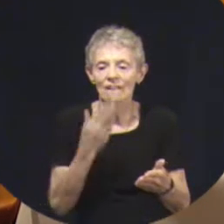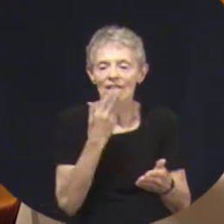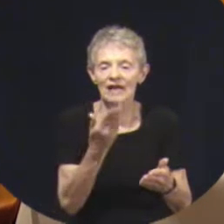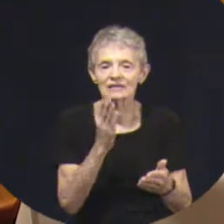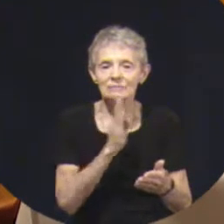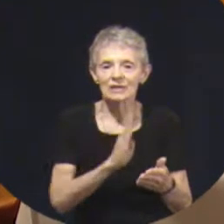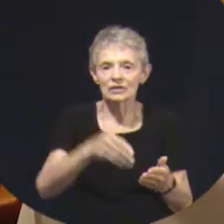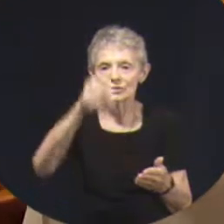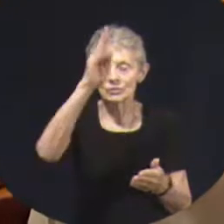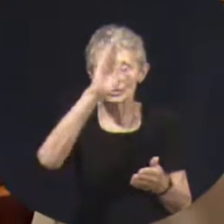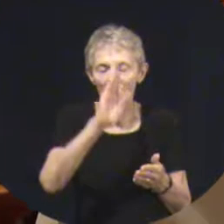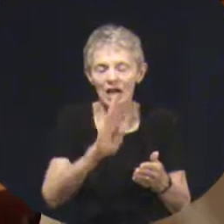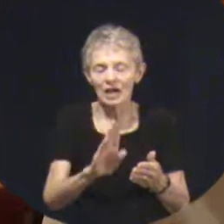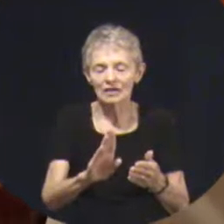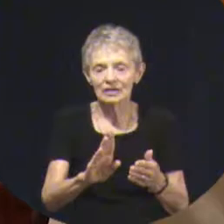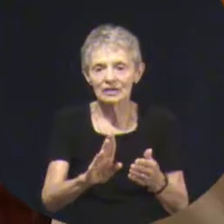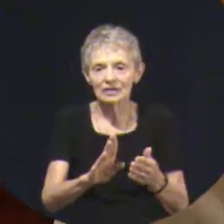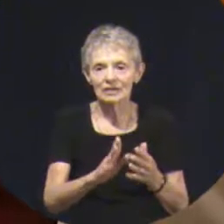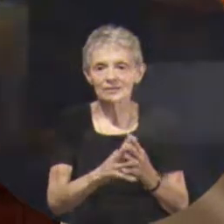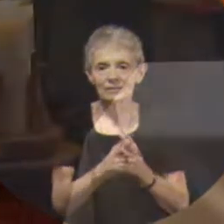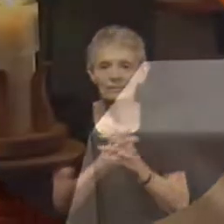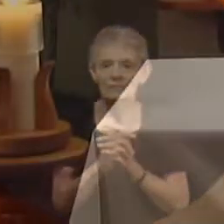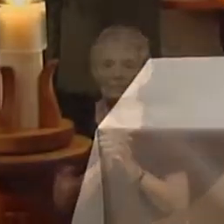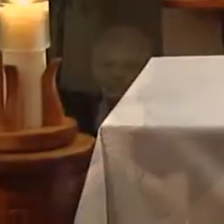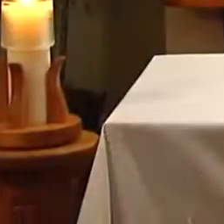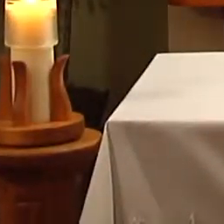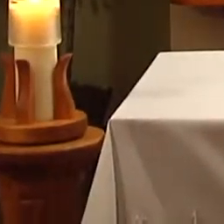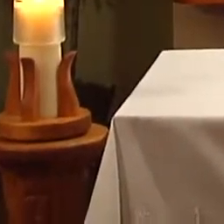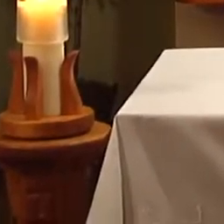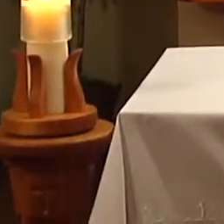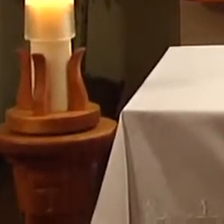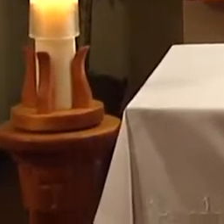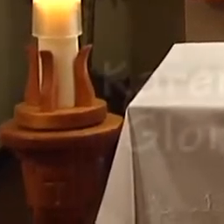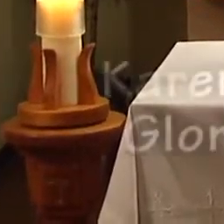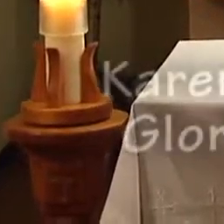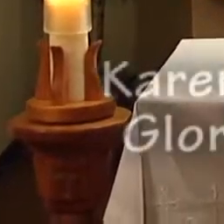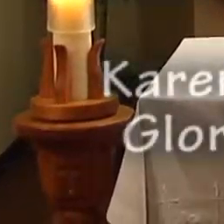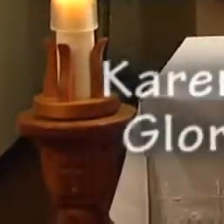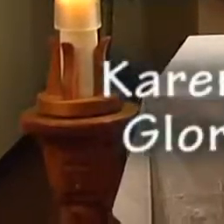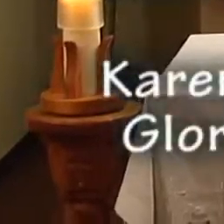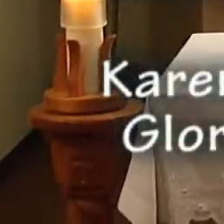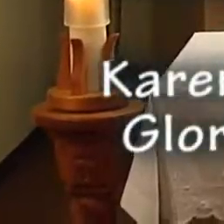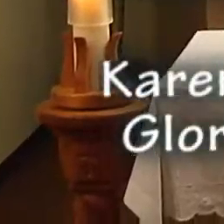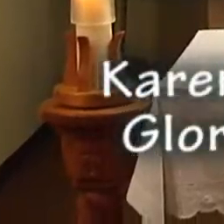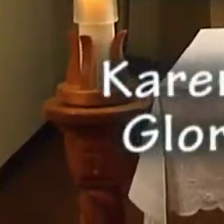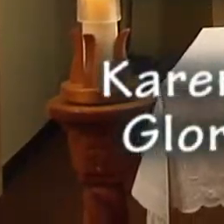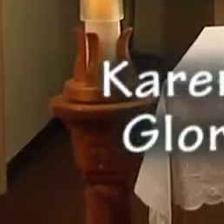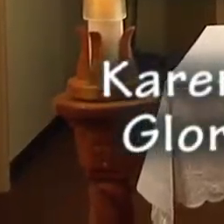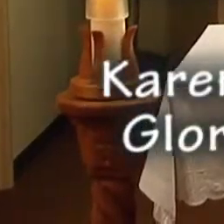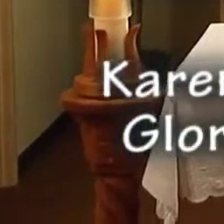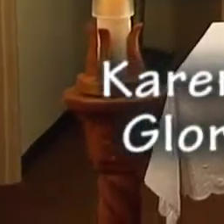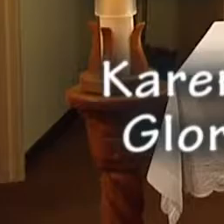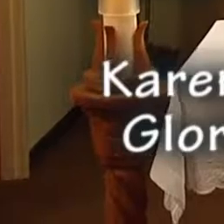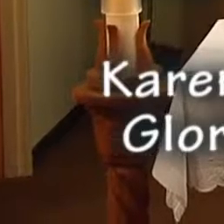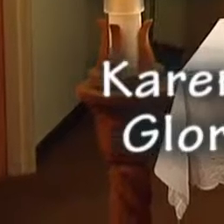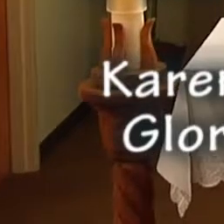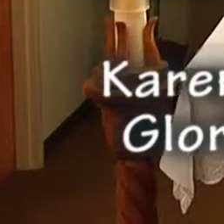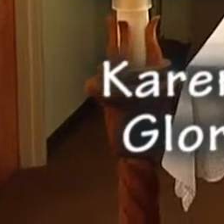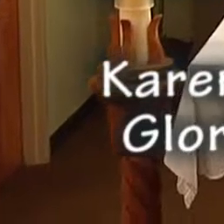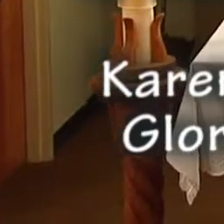and blood, from all my sins and from every evil. Keep me faithful to your commandments, Lord, and never let me be parted from you.